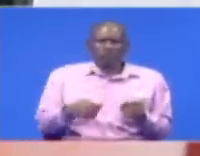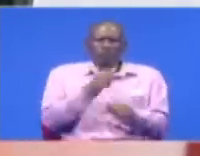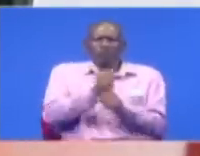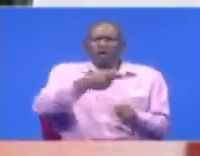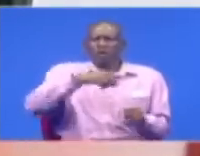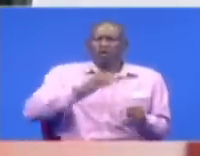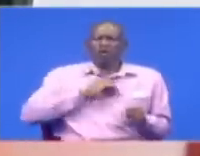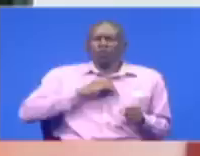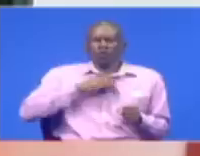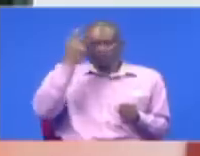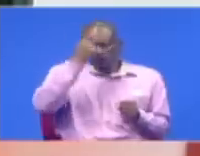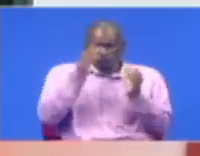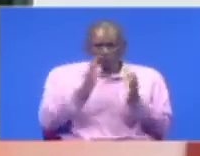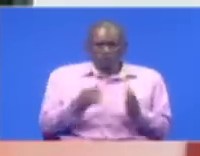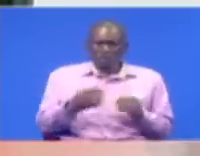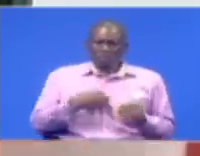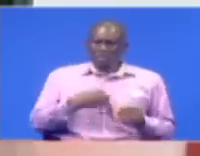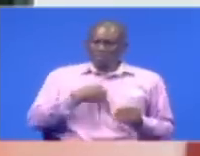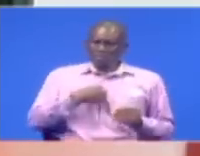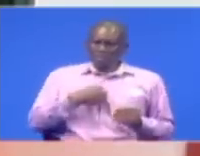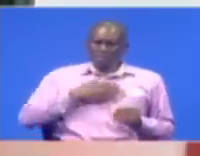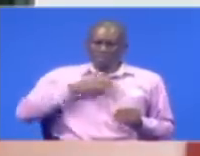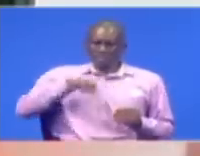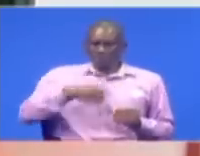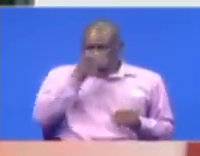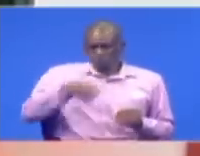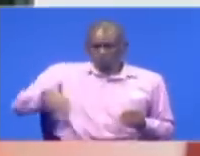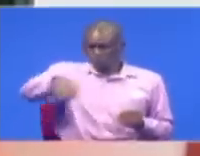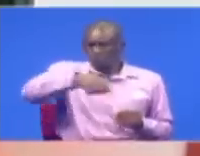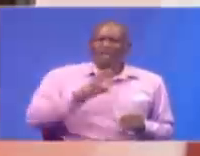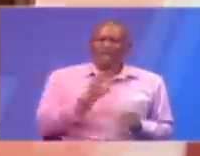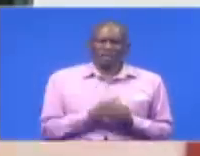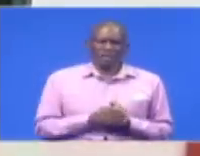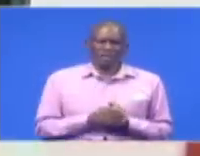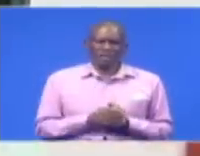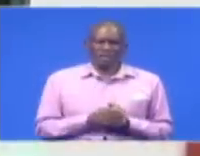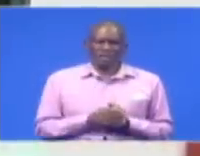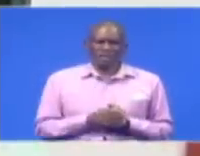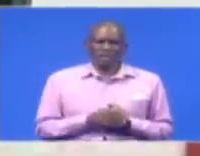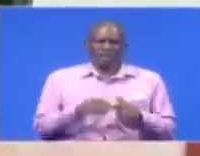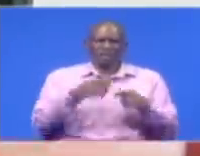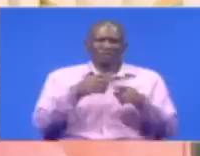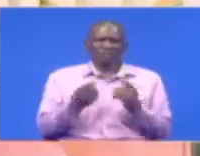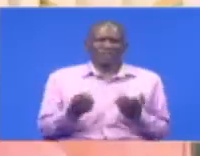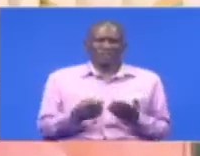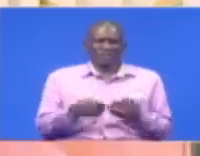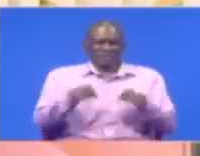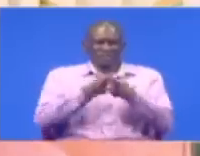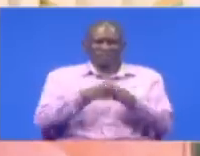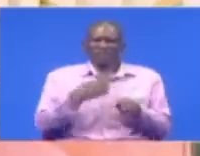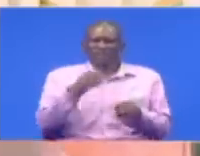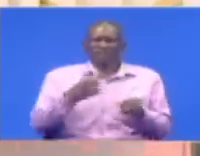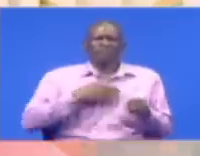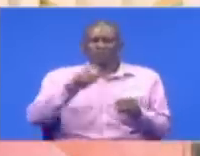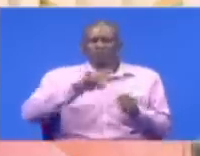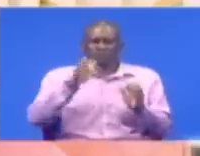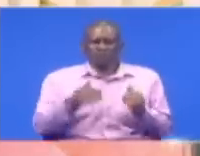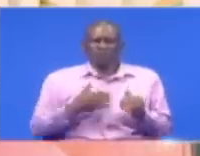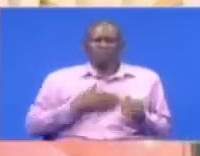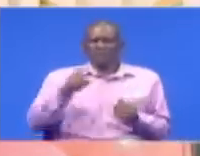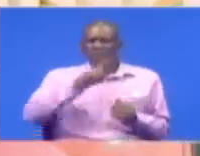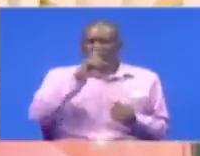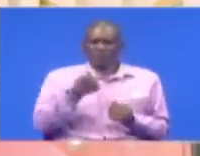philosophers. I am who I am because we are. But you have still not answered my question. My question